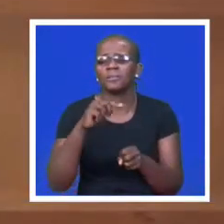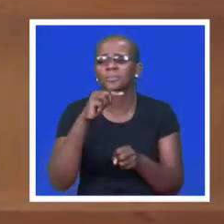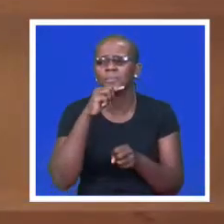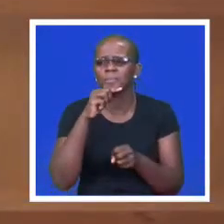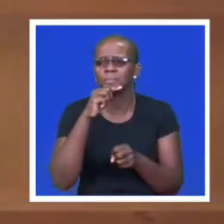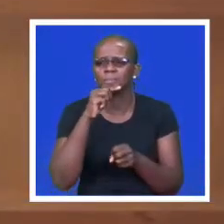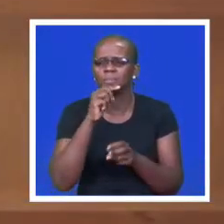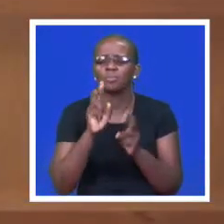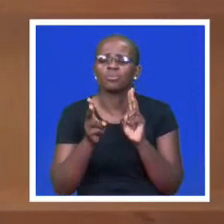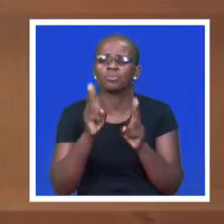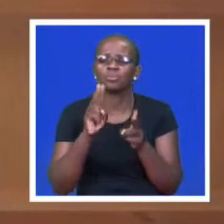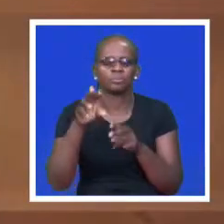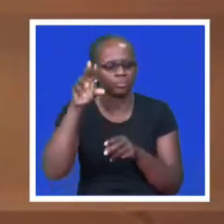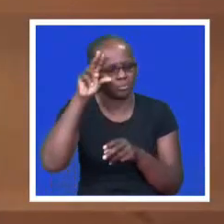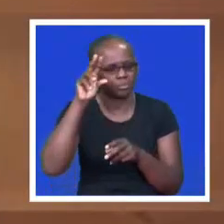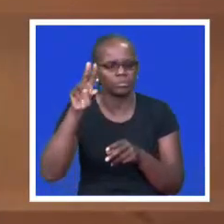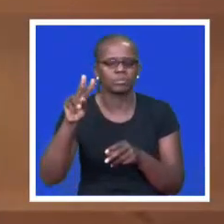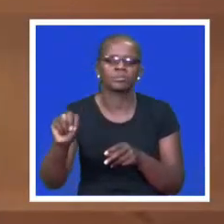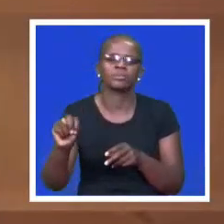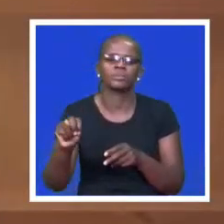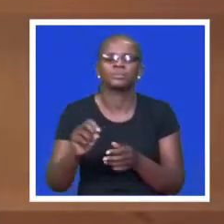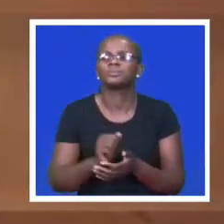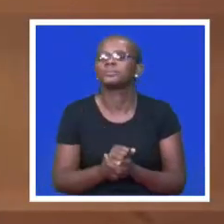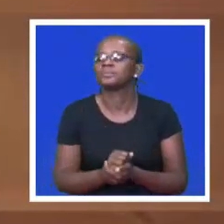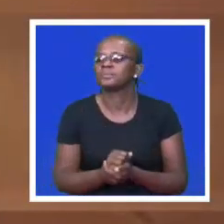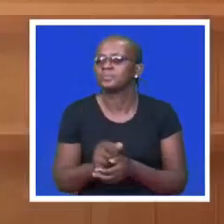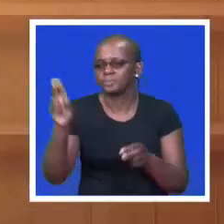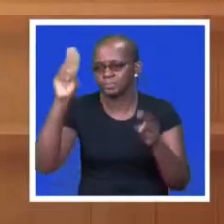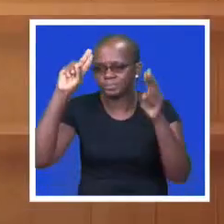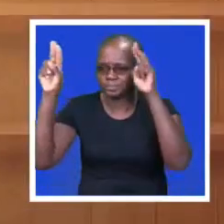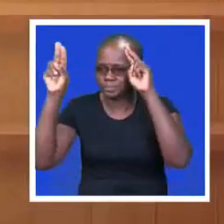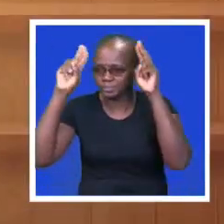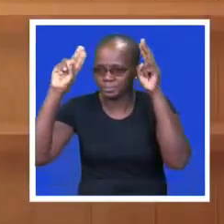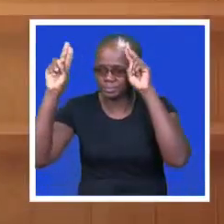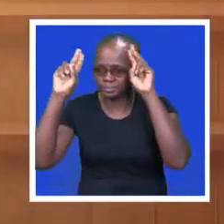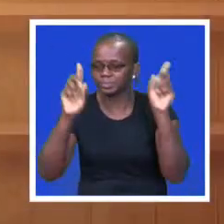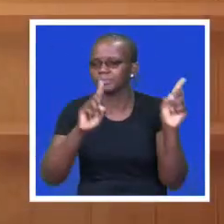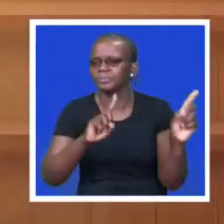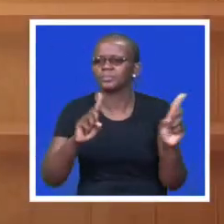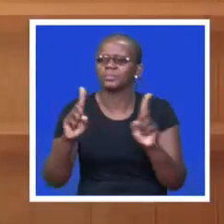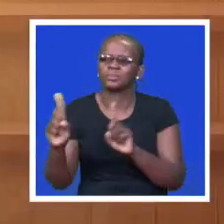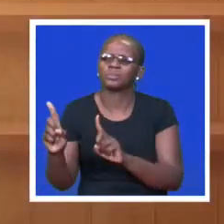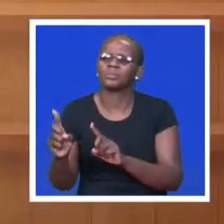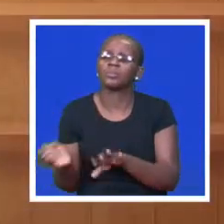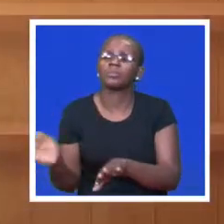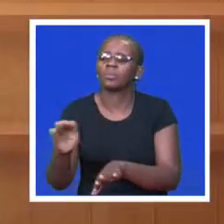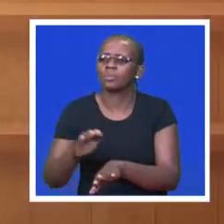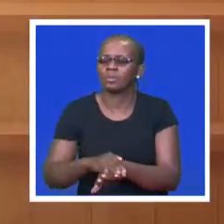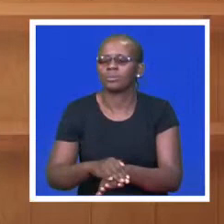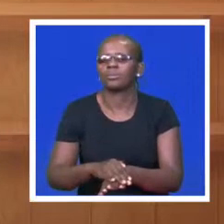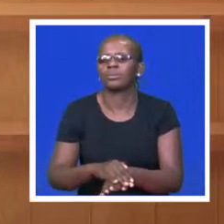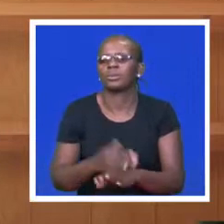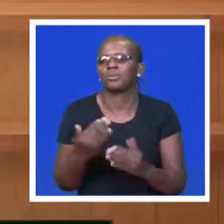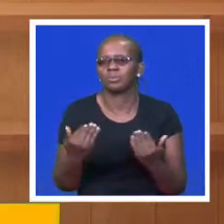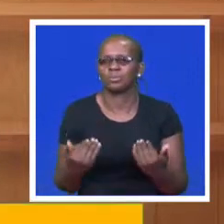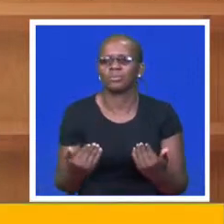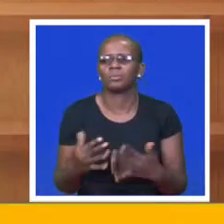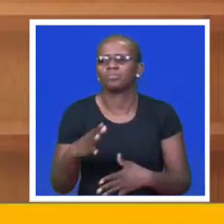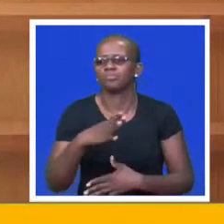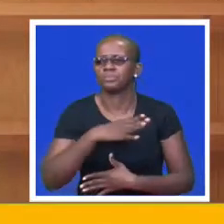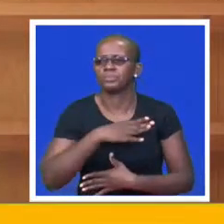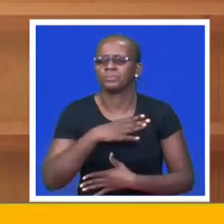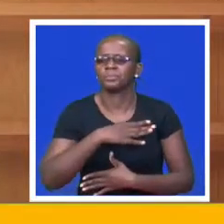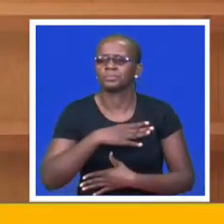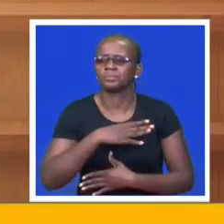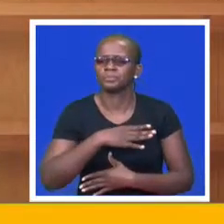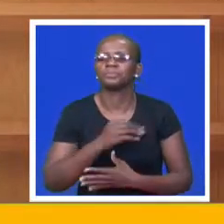Nomcebo Dlamini. A very good afternoon, Mr. Sicelo. Afternoon, Lerato. How are you? I'm alright. How are you today? I'm good. Okay,